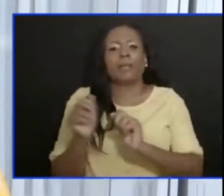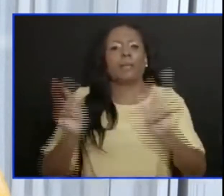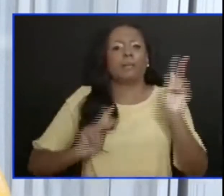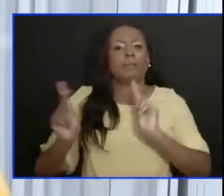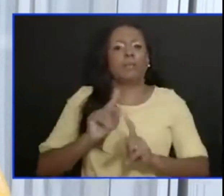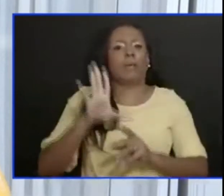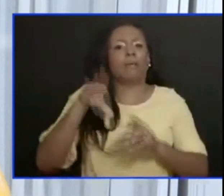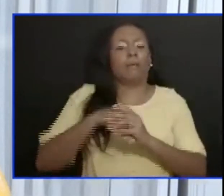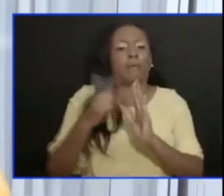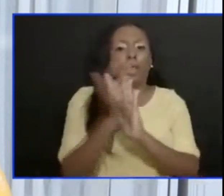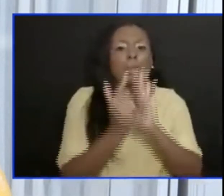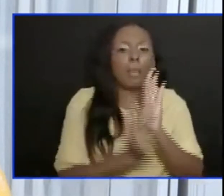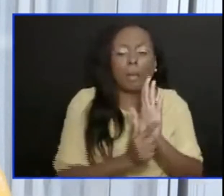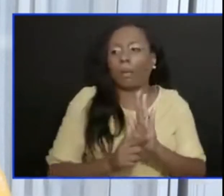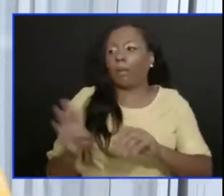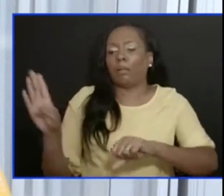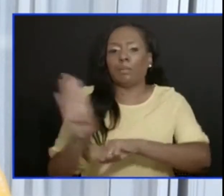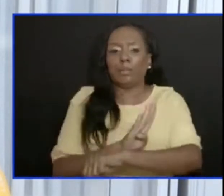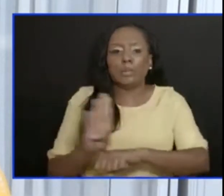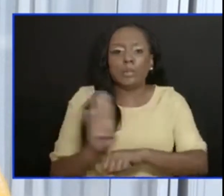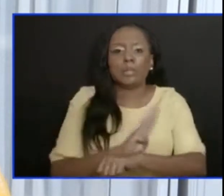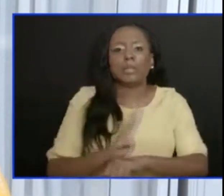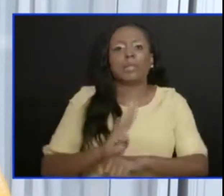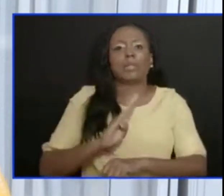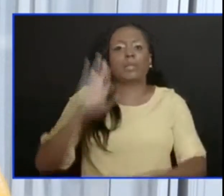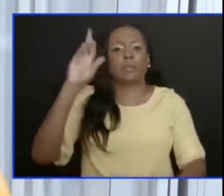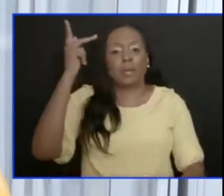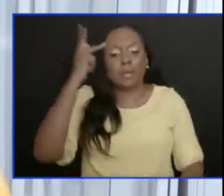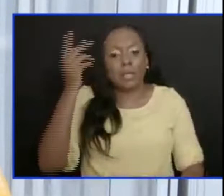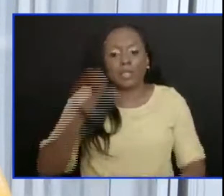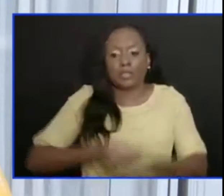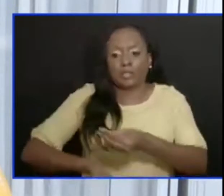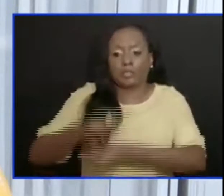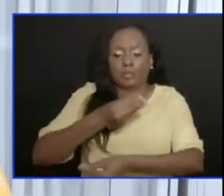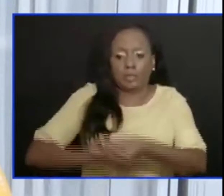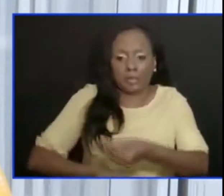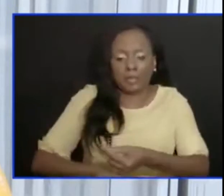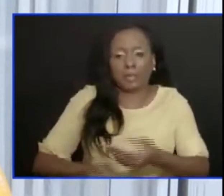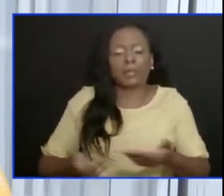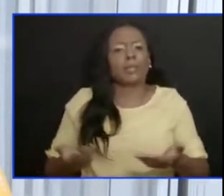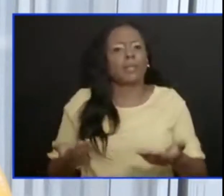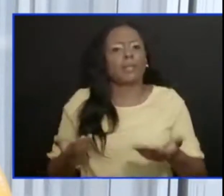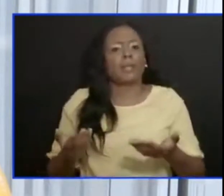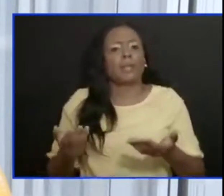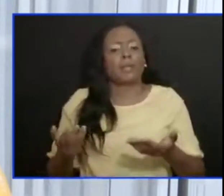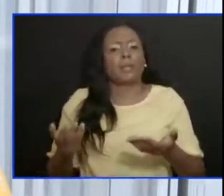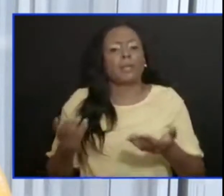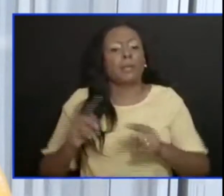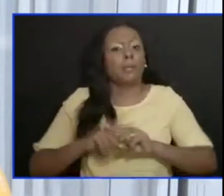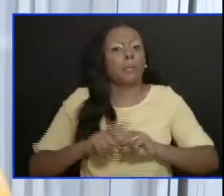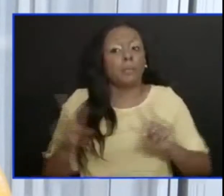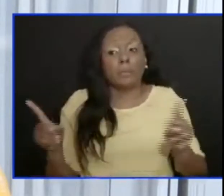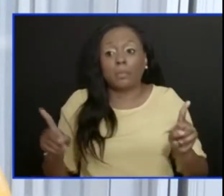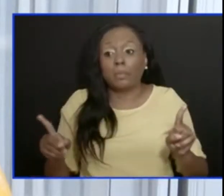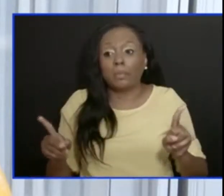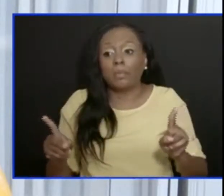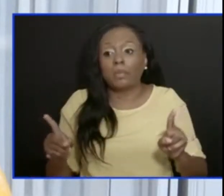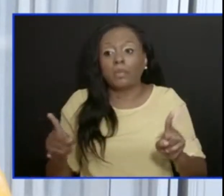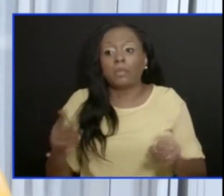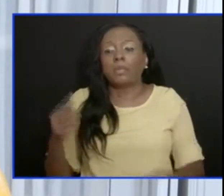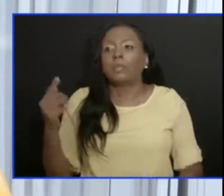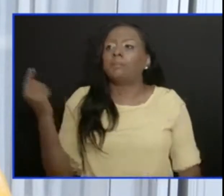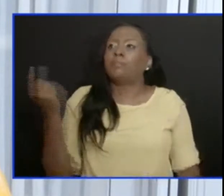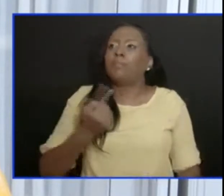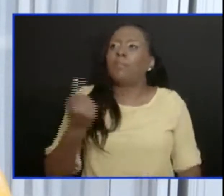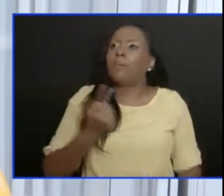politics, in law, in business, in trade, and other professions. But then when all had spoken, something, my